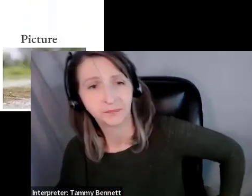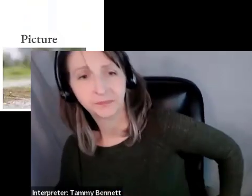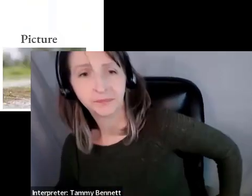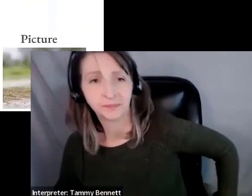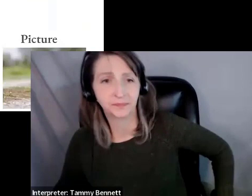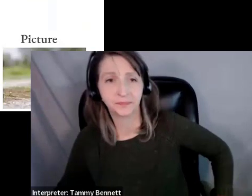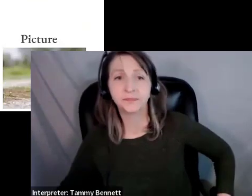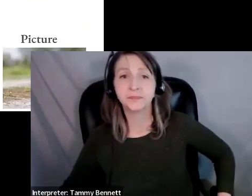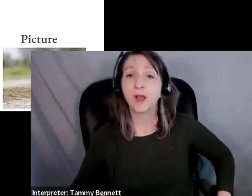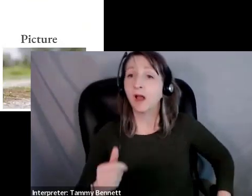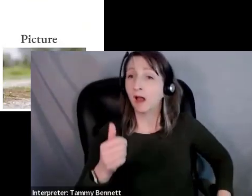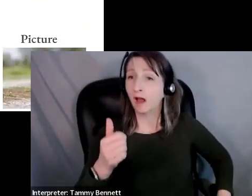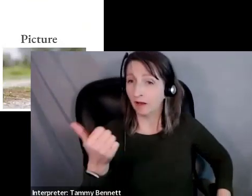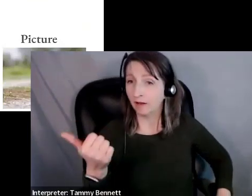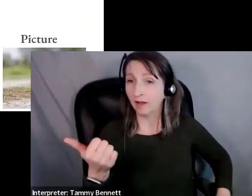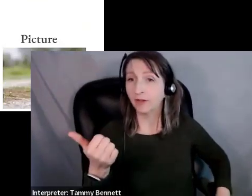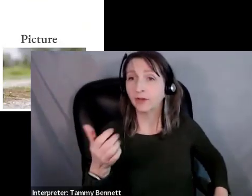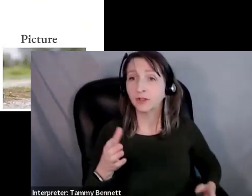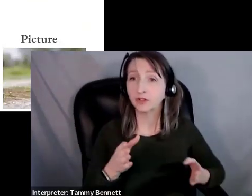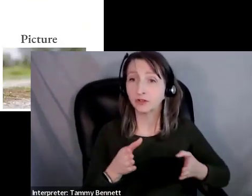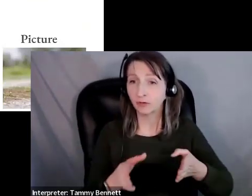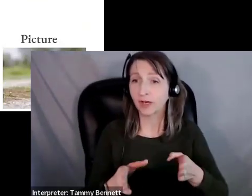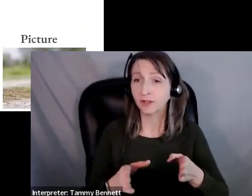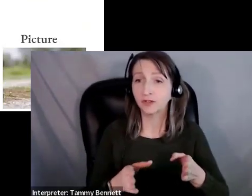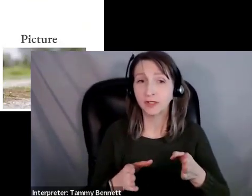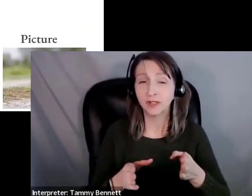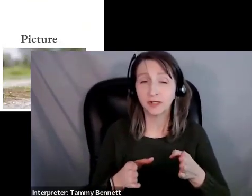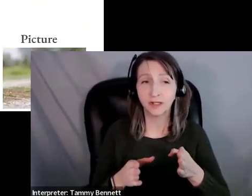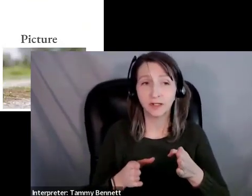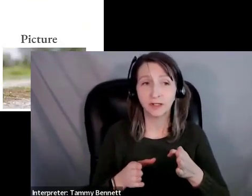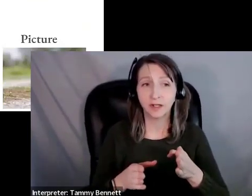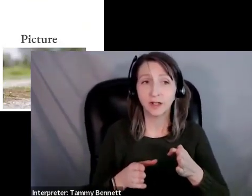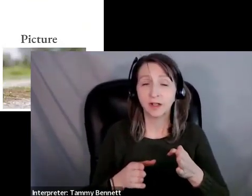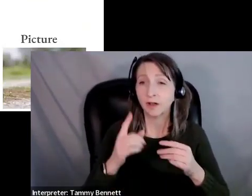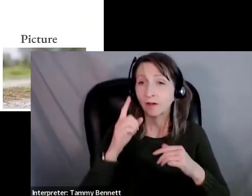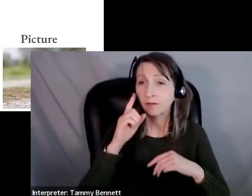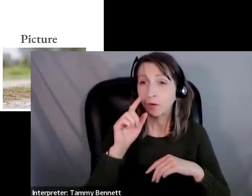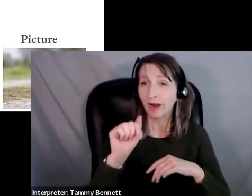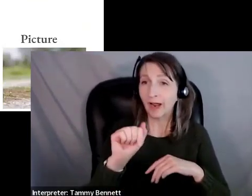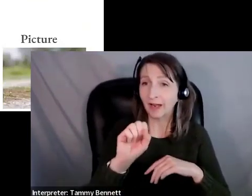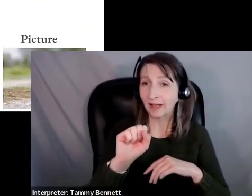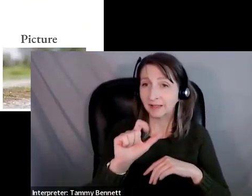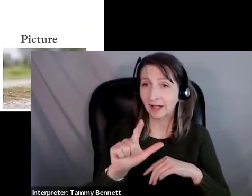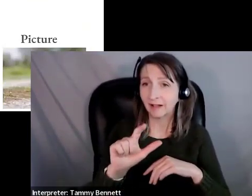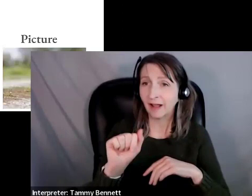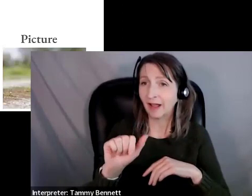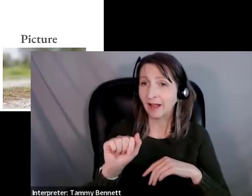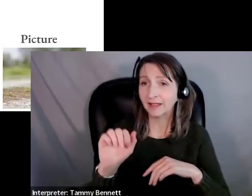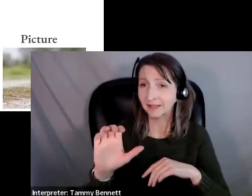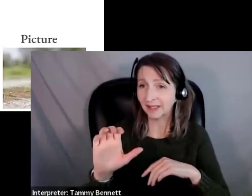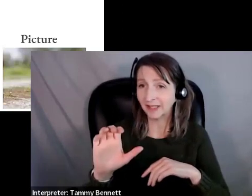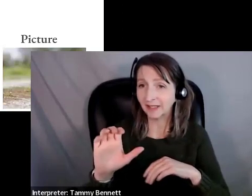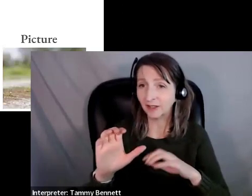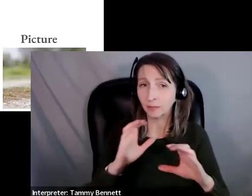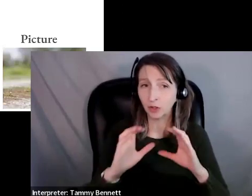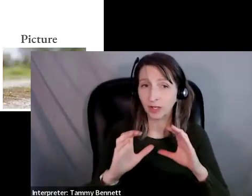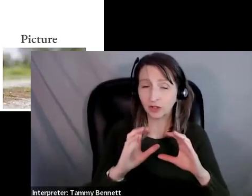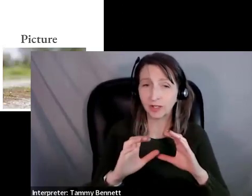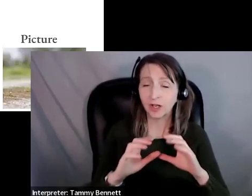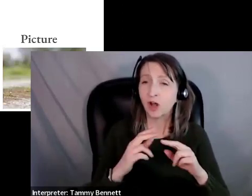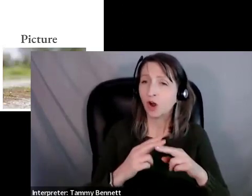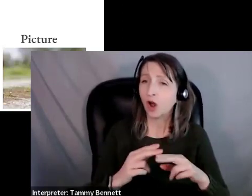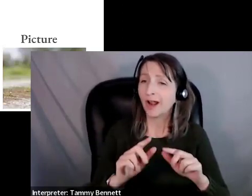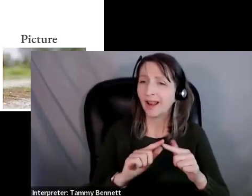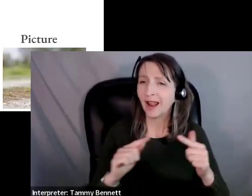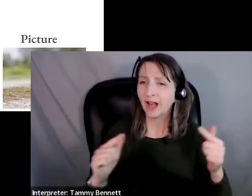So another strategy is strategies for ASL and ASC communication is language sandwiching, which is again,